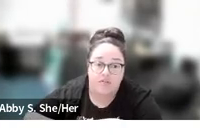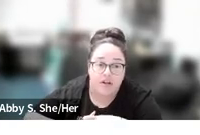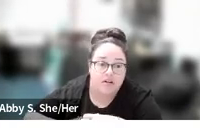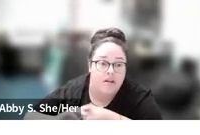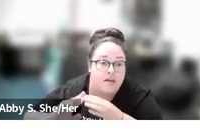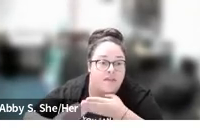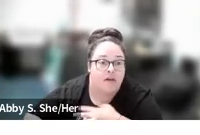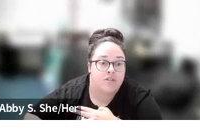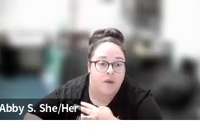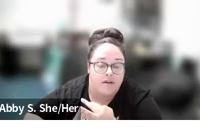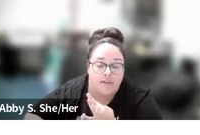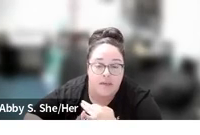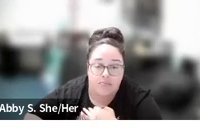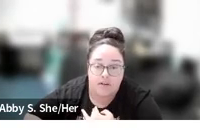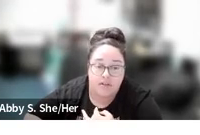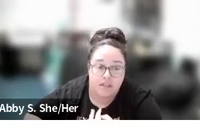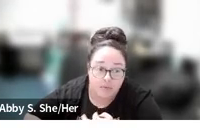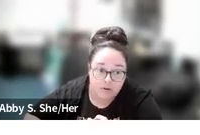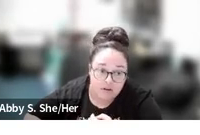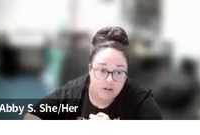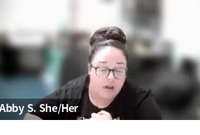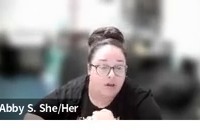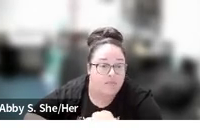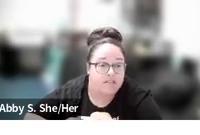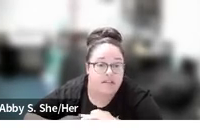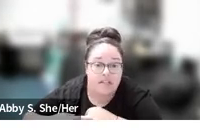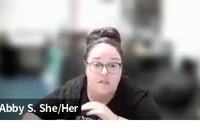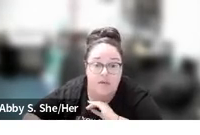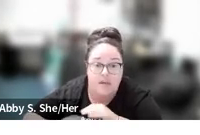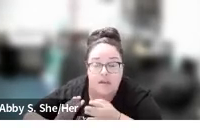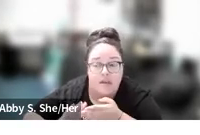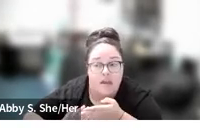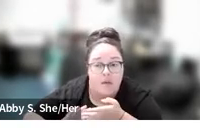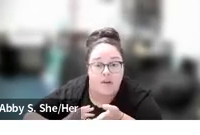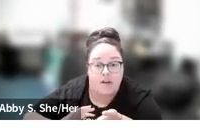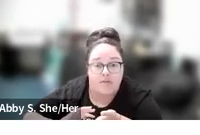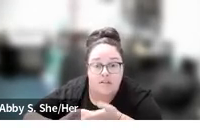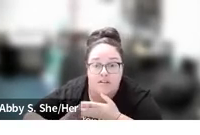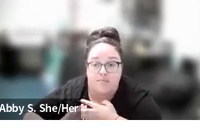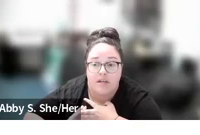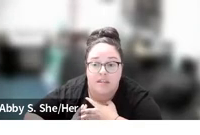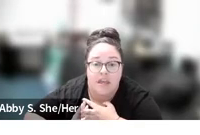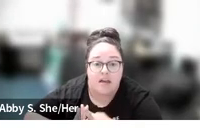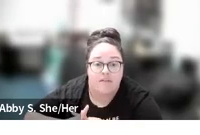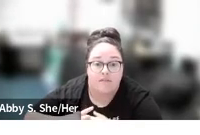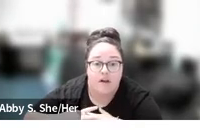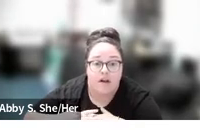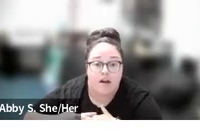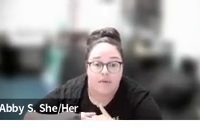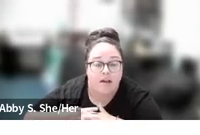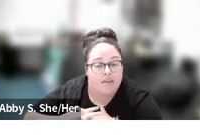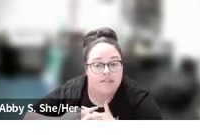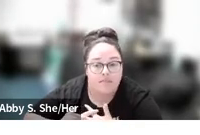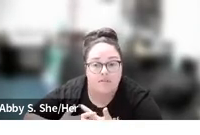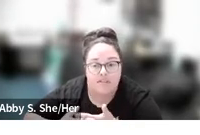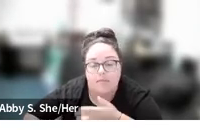a screen reader. They also have a Braille keyboard, a select to speak. And when it comes to the display, they have